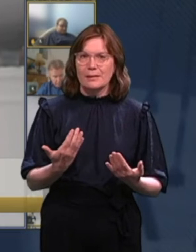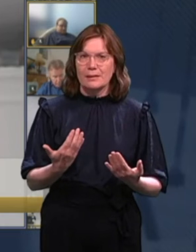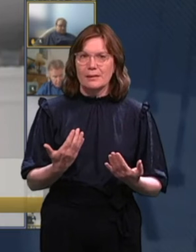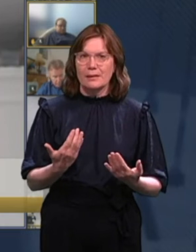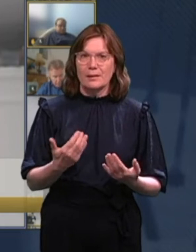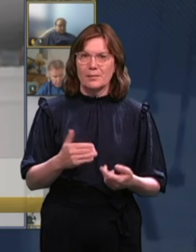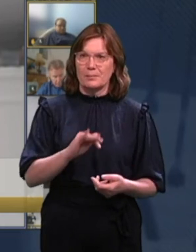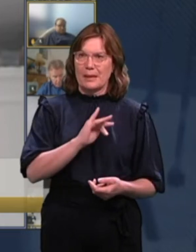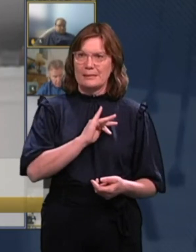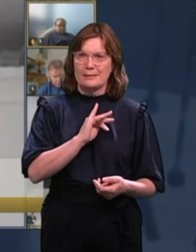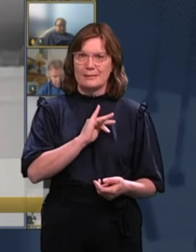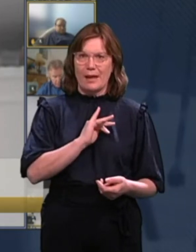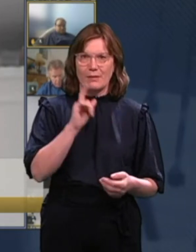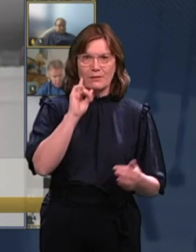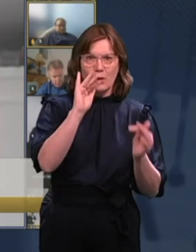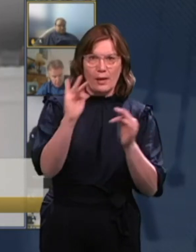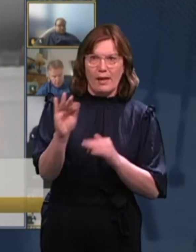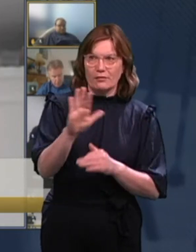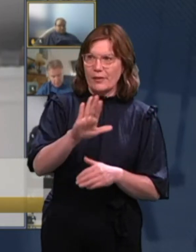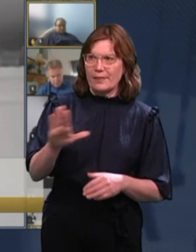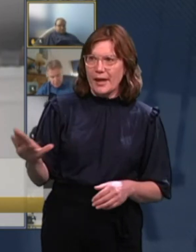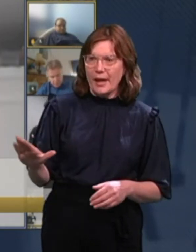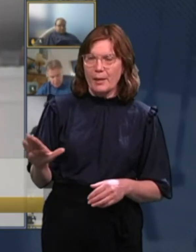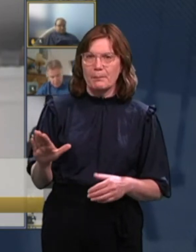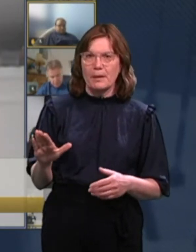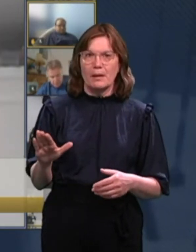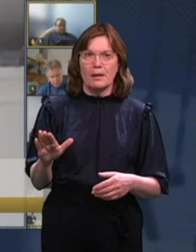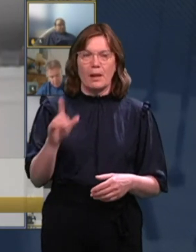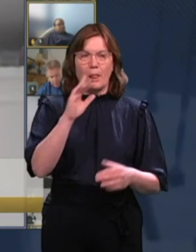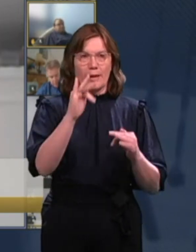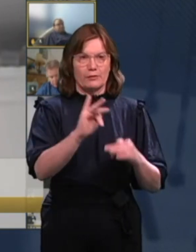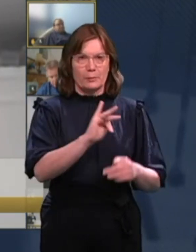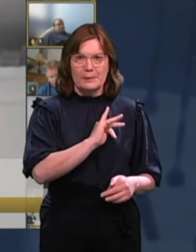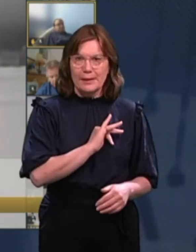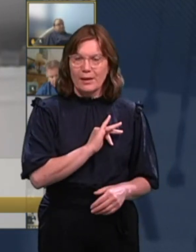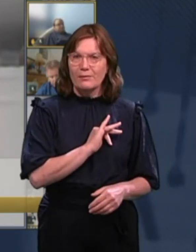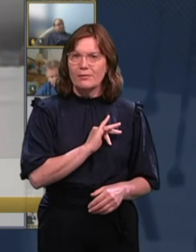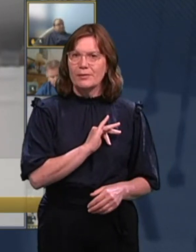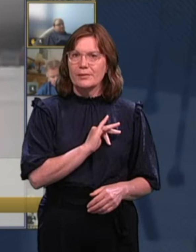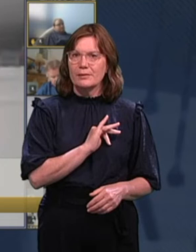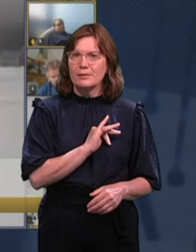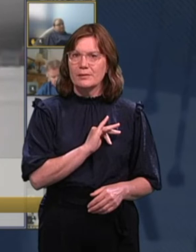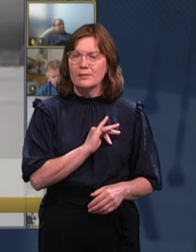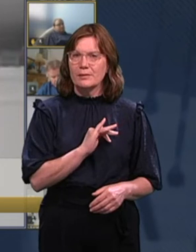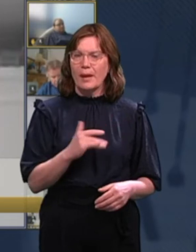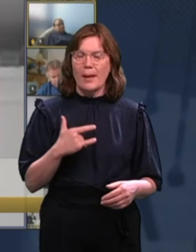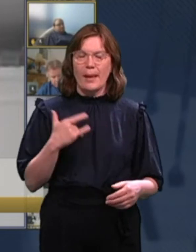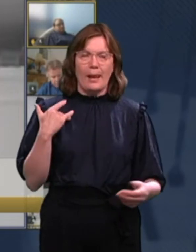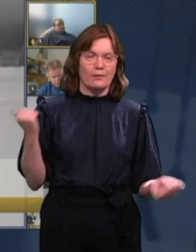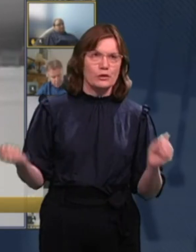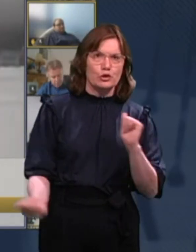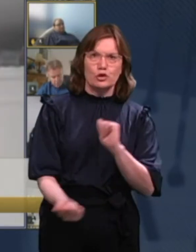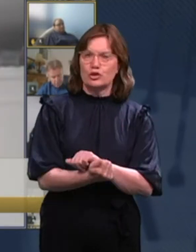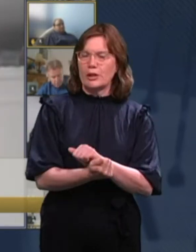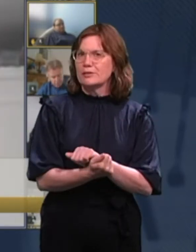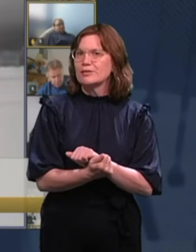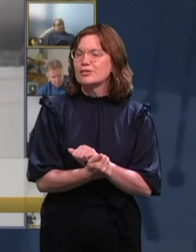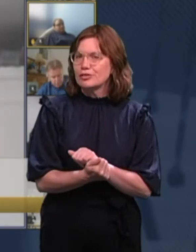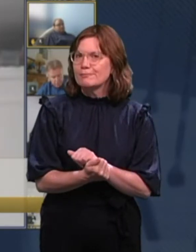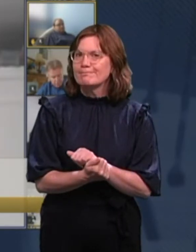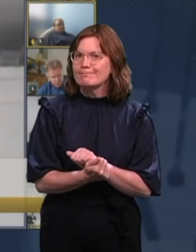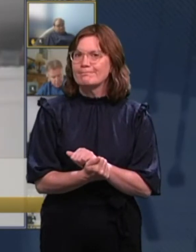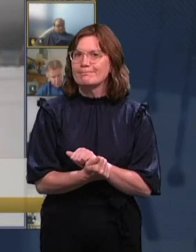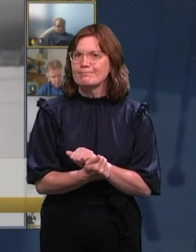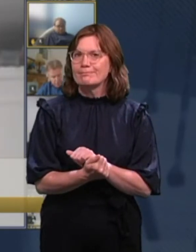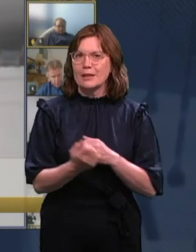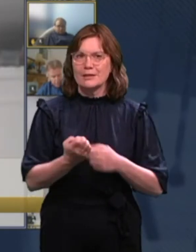independently, you have to look after them and then look after yourself, and then the life changes. It's kind of like